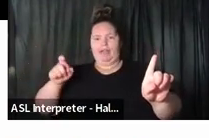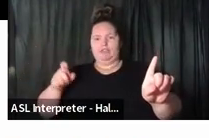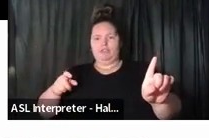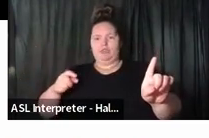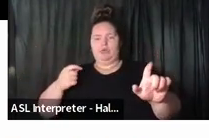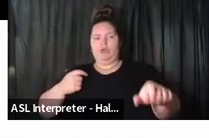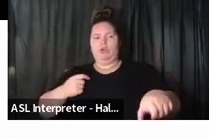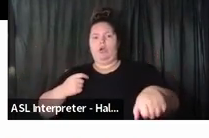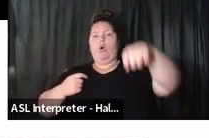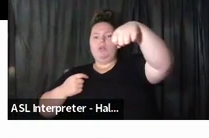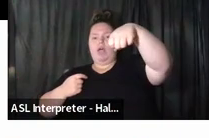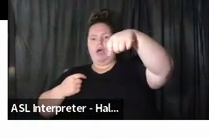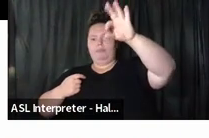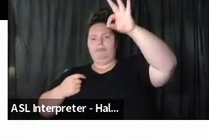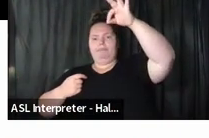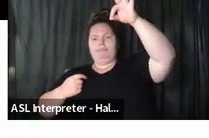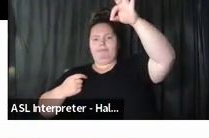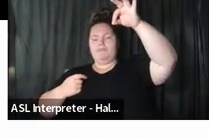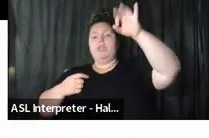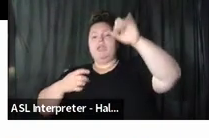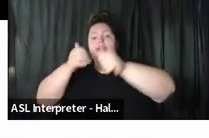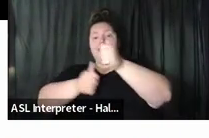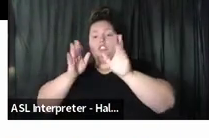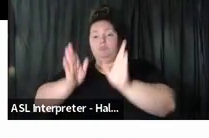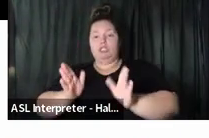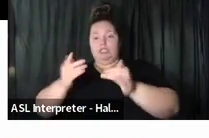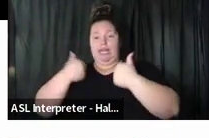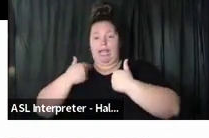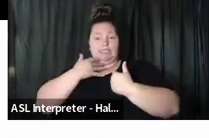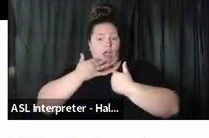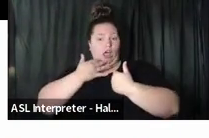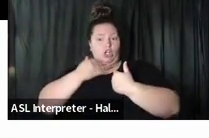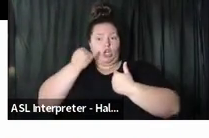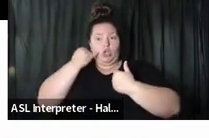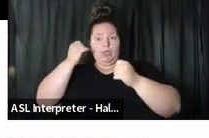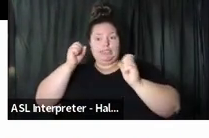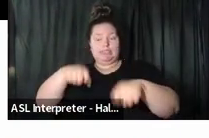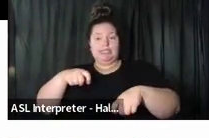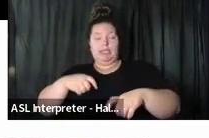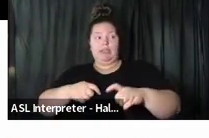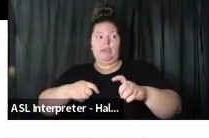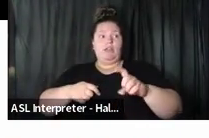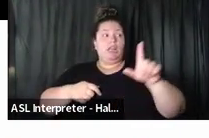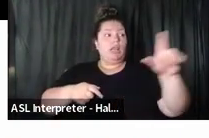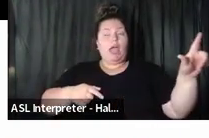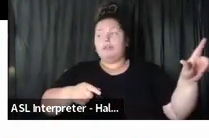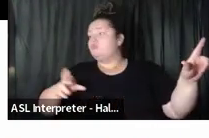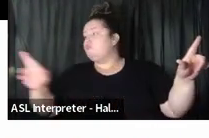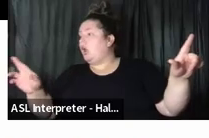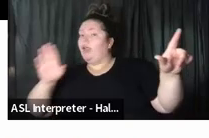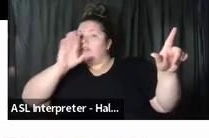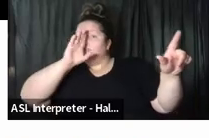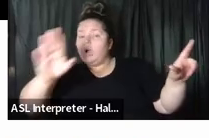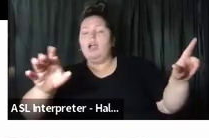assigned a color, and you can see where they're at, like to your left or in front of you, and you can just follow them like a compass